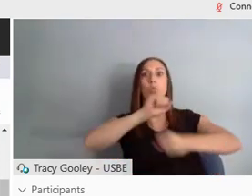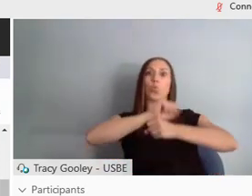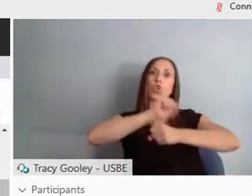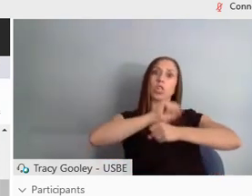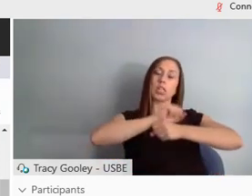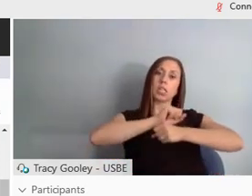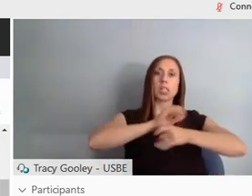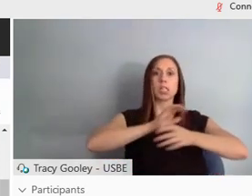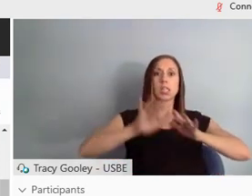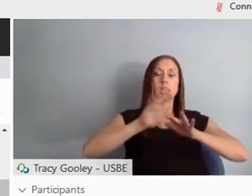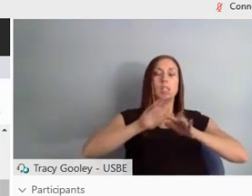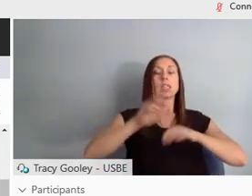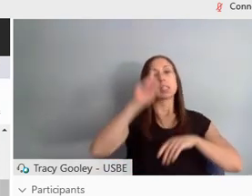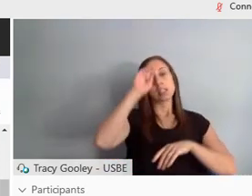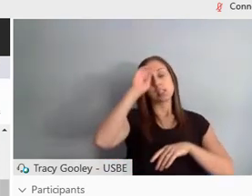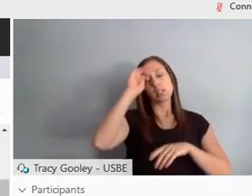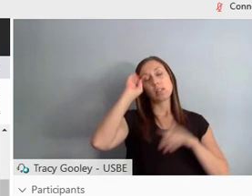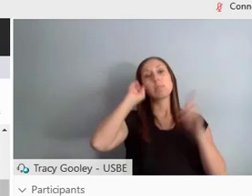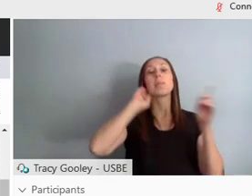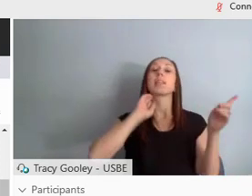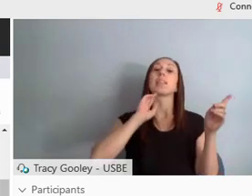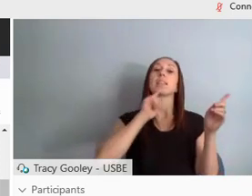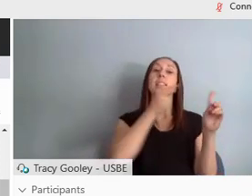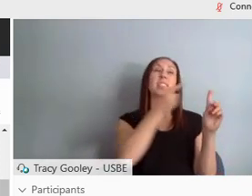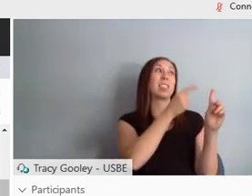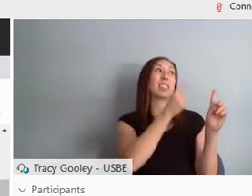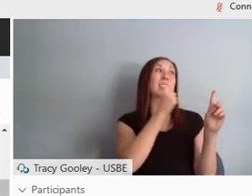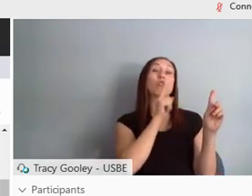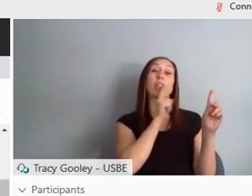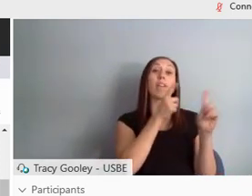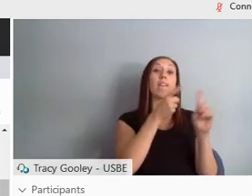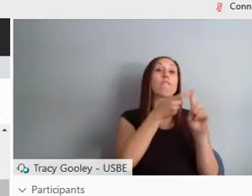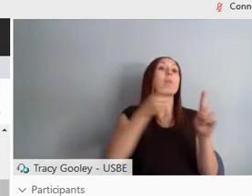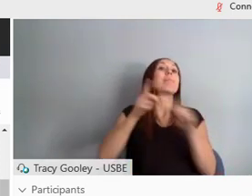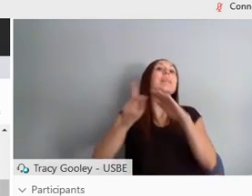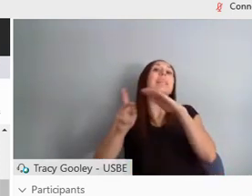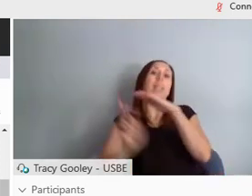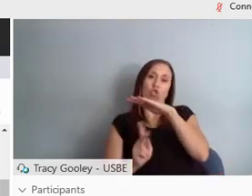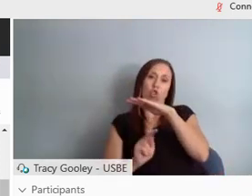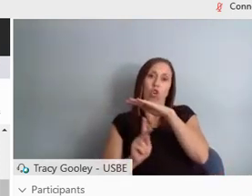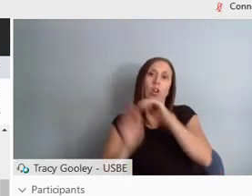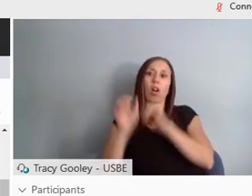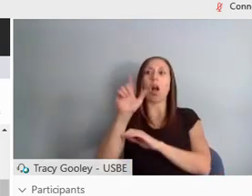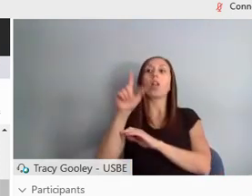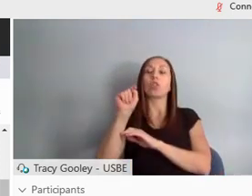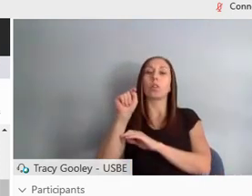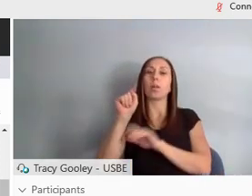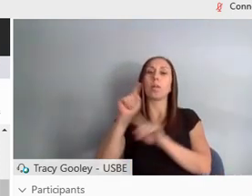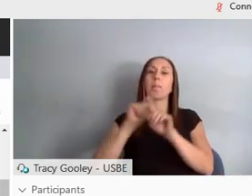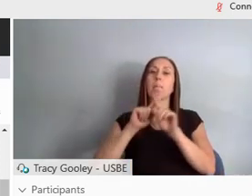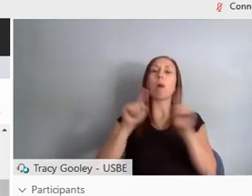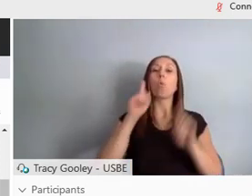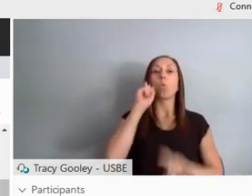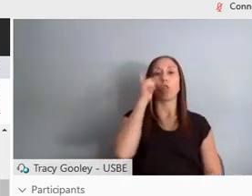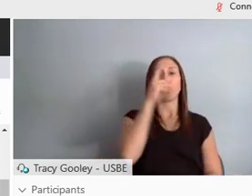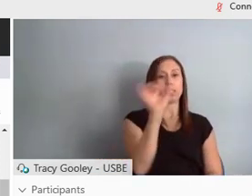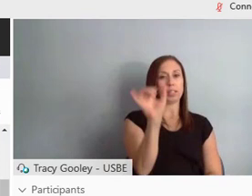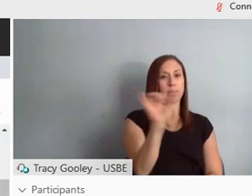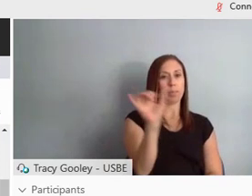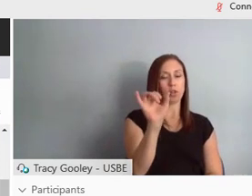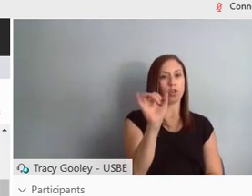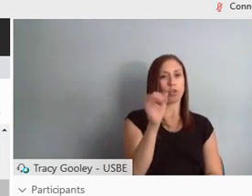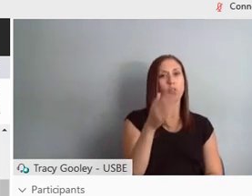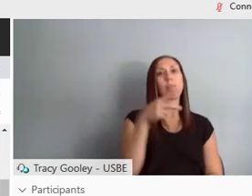downstairs. Yes. So this is actually the data entry piece from the kindergarten alternate, but it will be similar, right? The